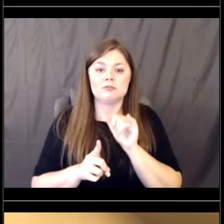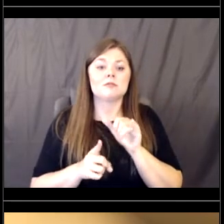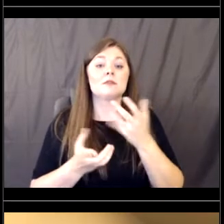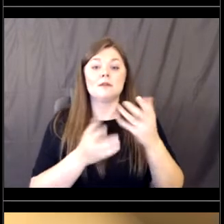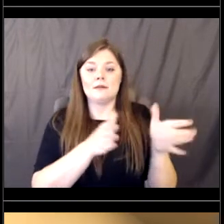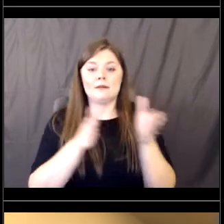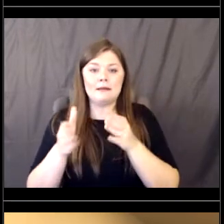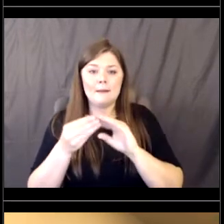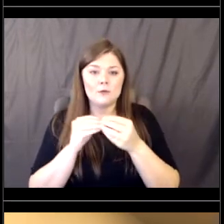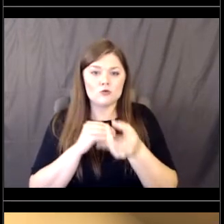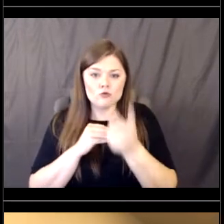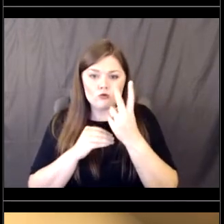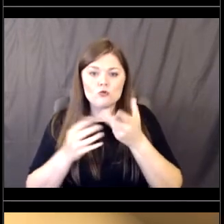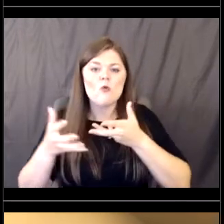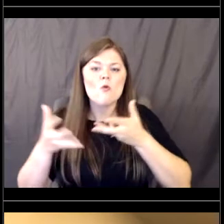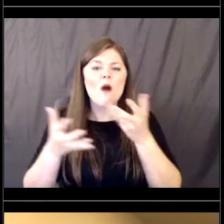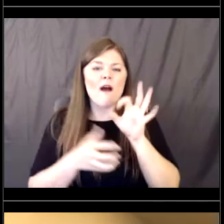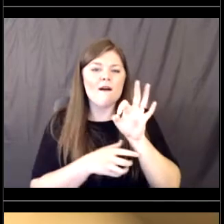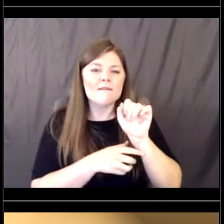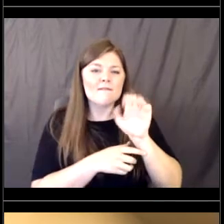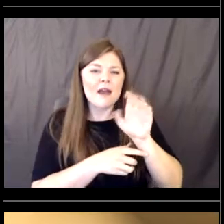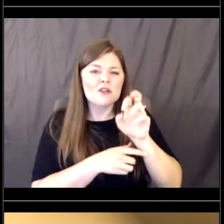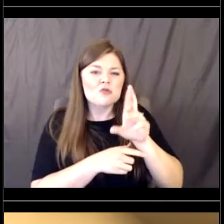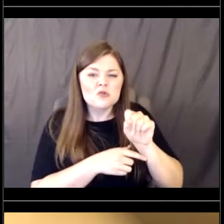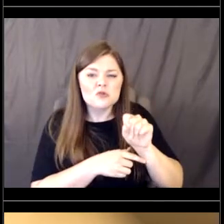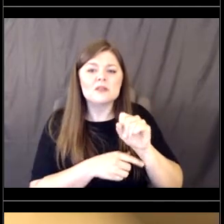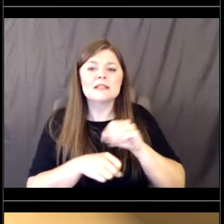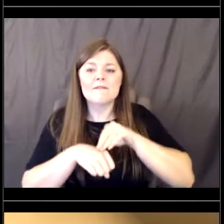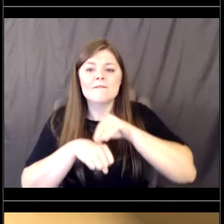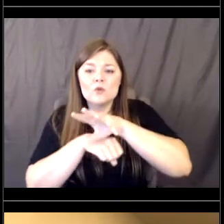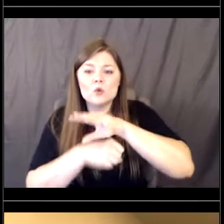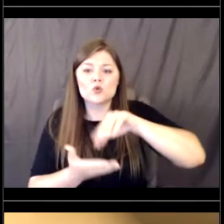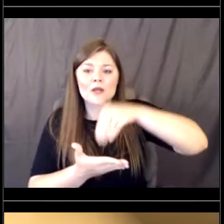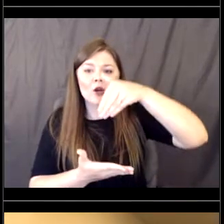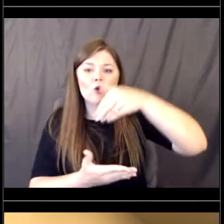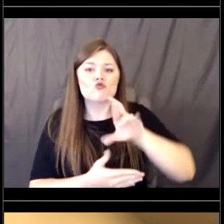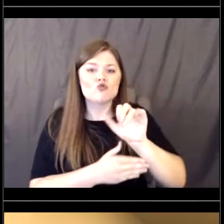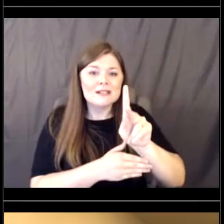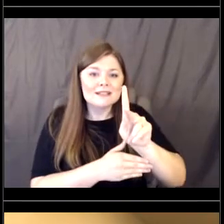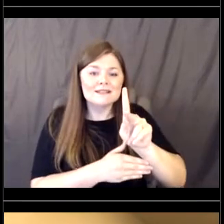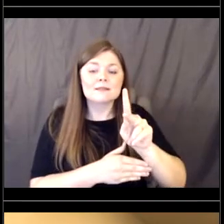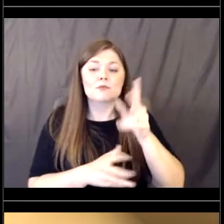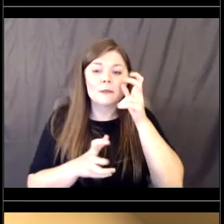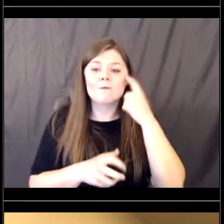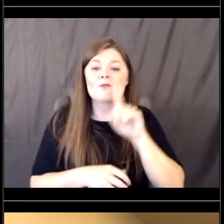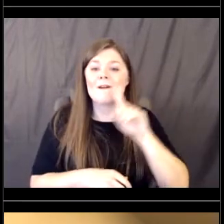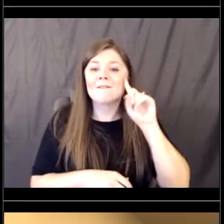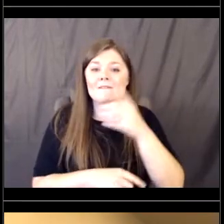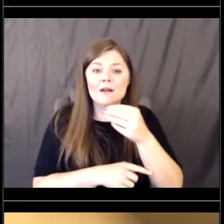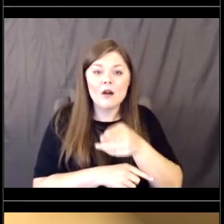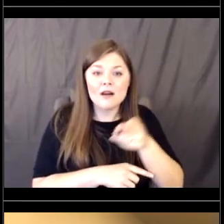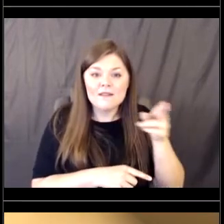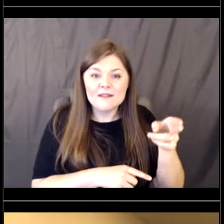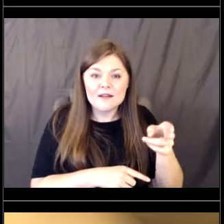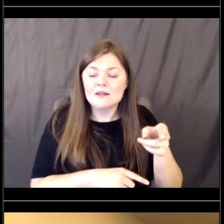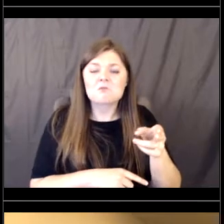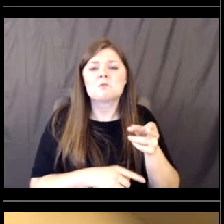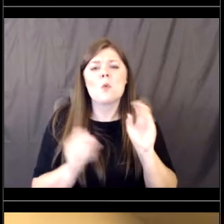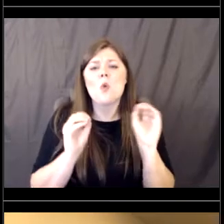what factors influence tornado risk perception for deaf and hard of hearing people? No major differences.